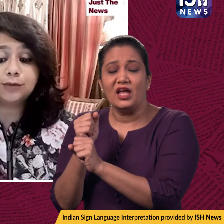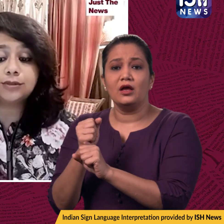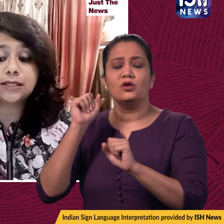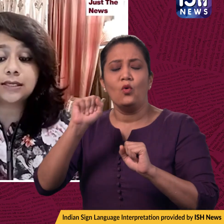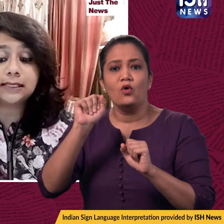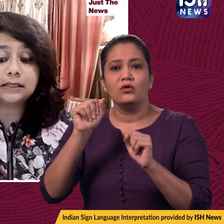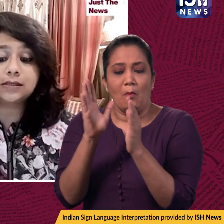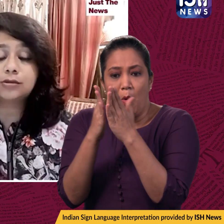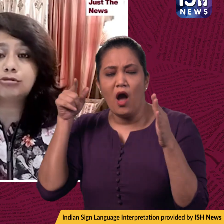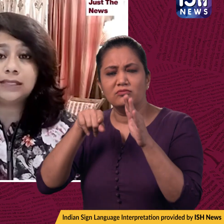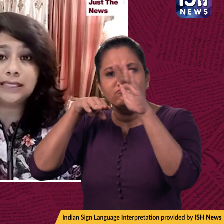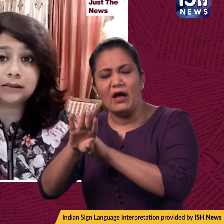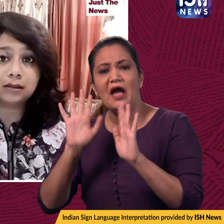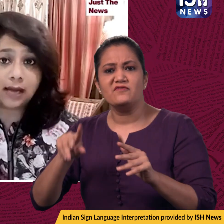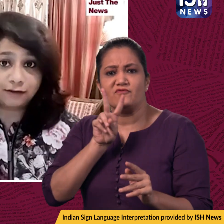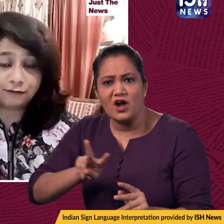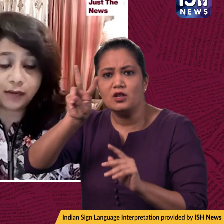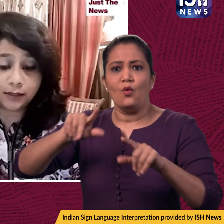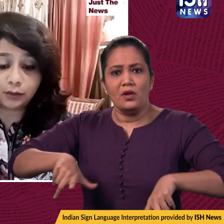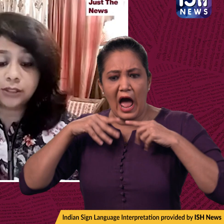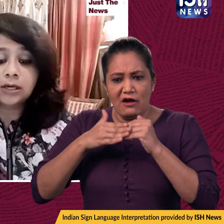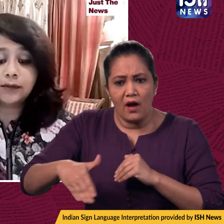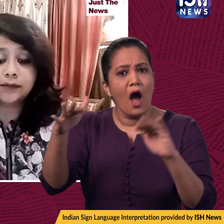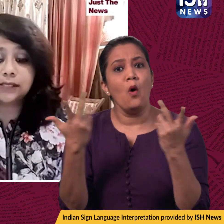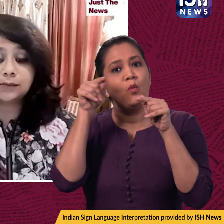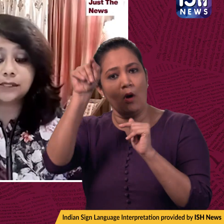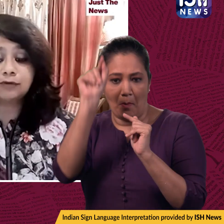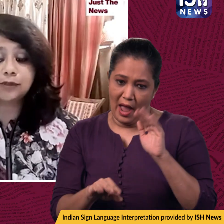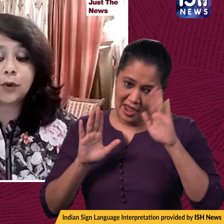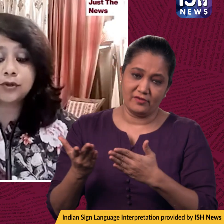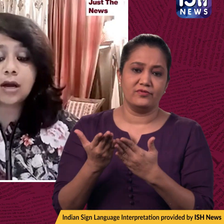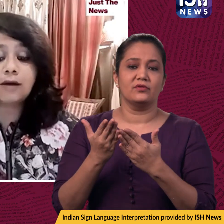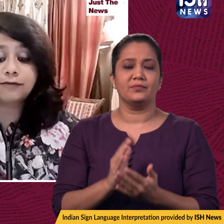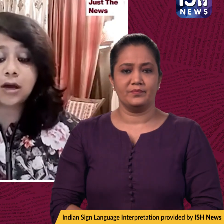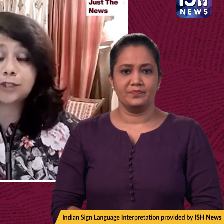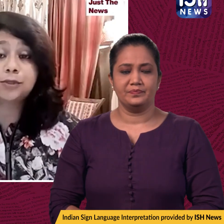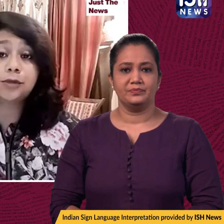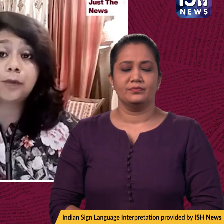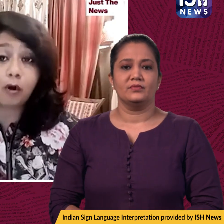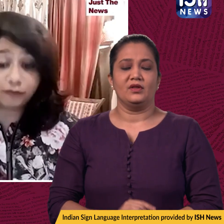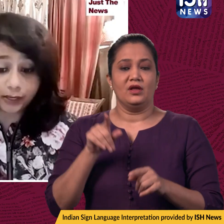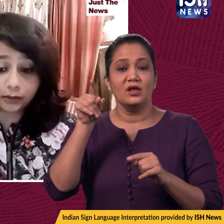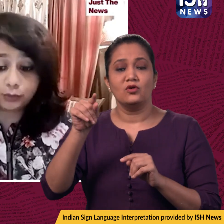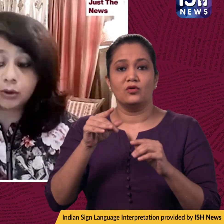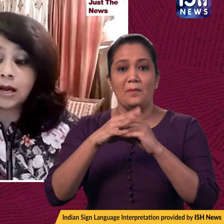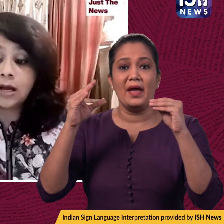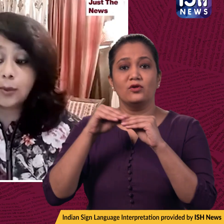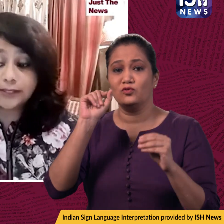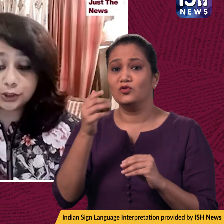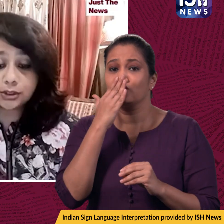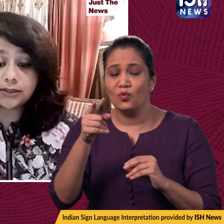about values needed to lead life, end quote. Now, this comes in response after Archbishop of